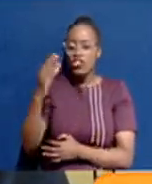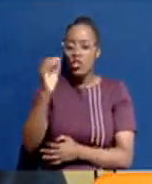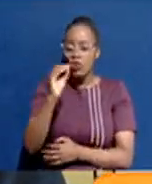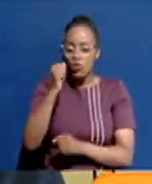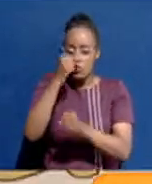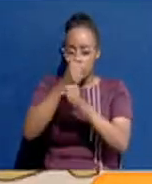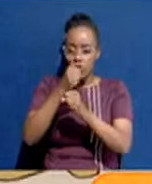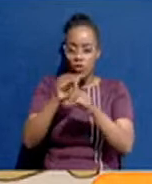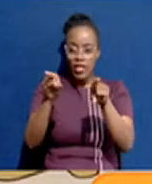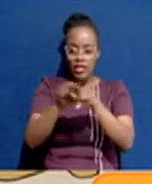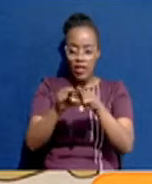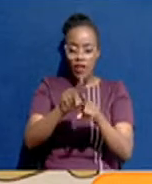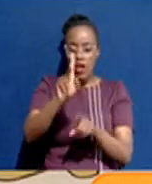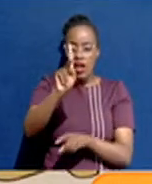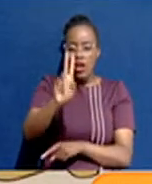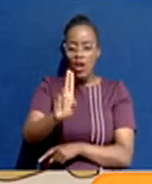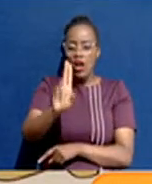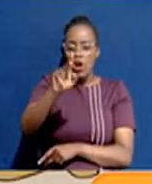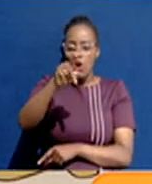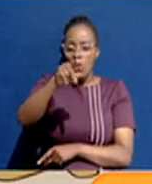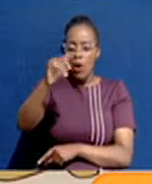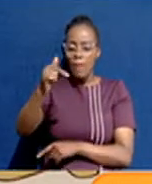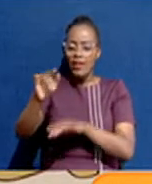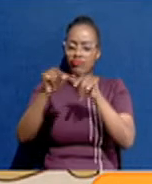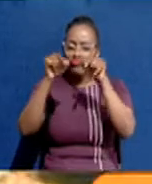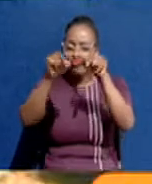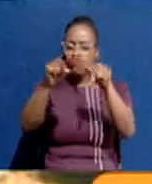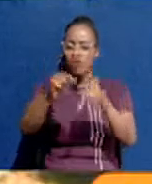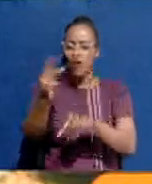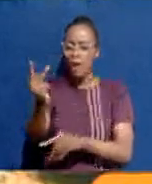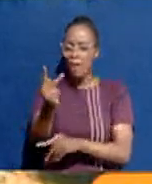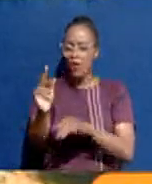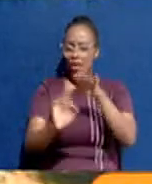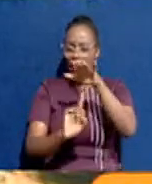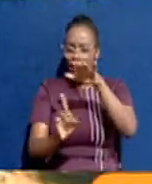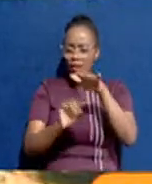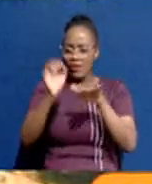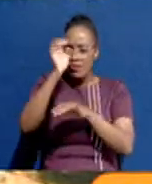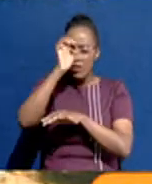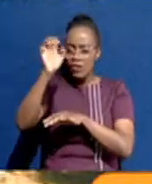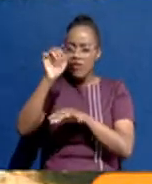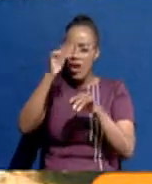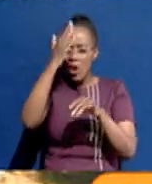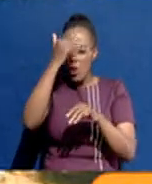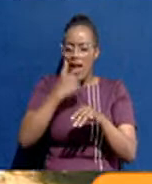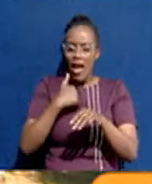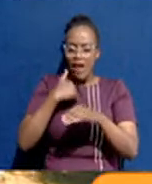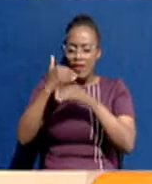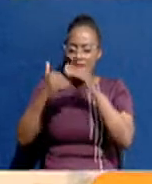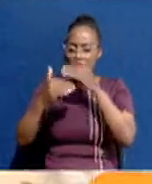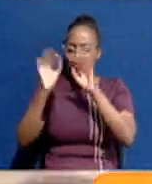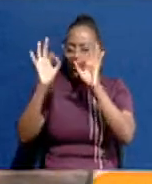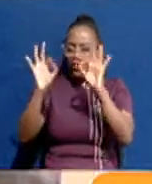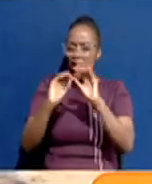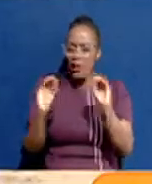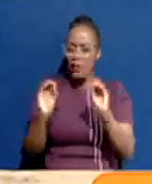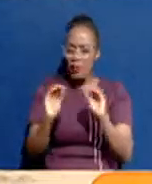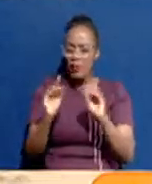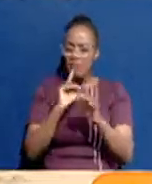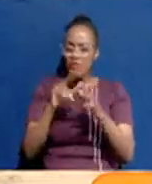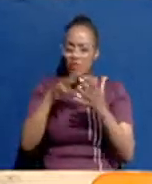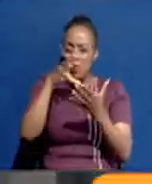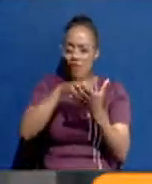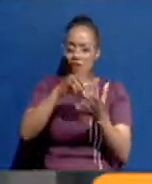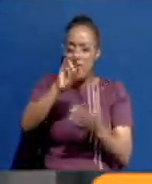do the same. KUPPET is also accusing the two ministries of negligence in regard to laying out proper infrastructure, saying the situation